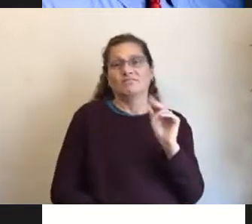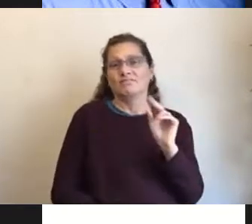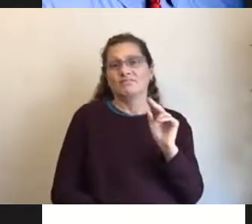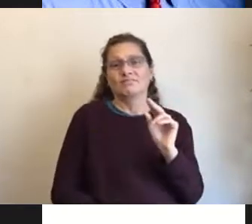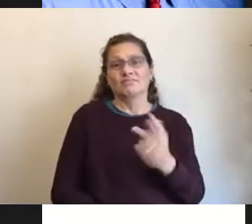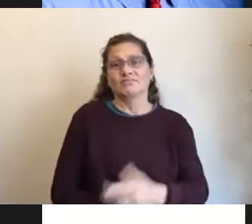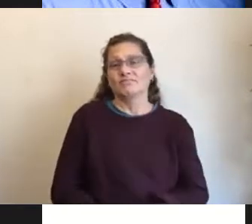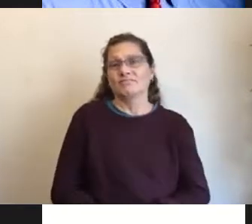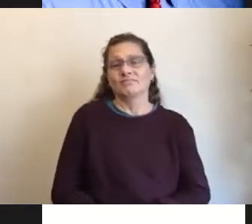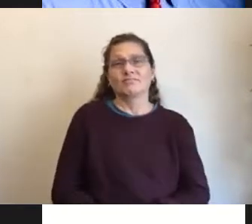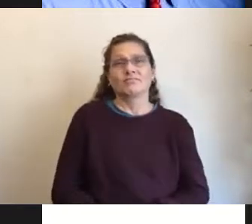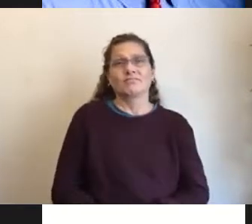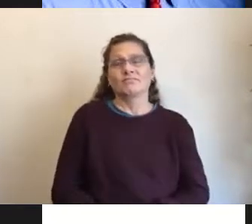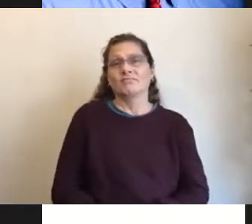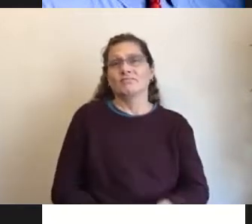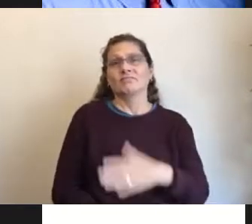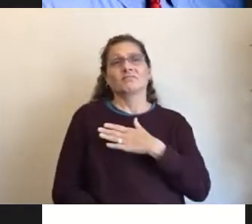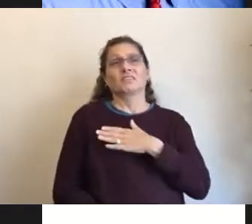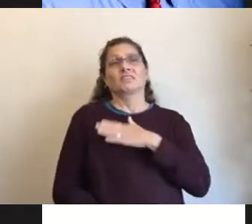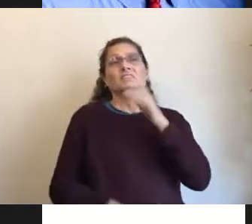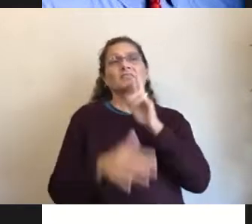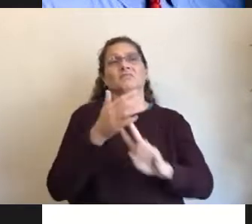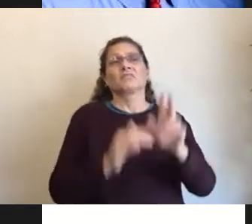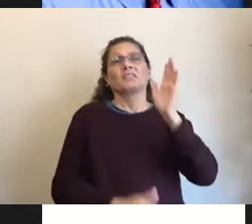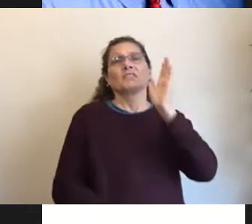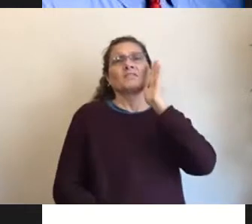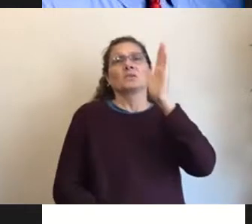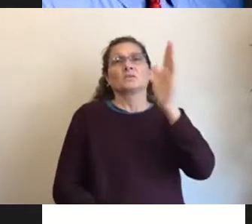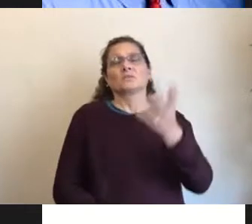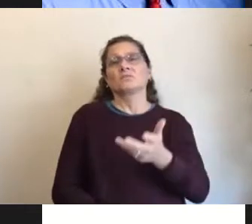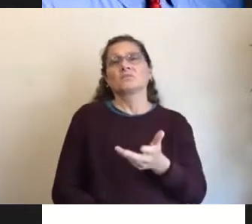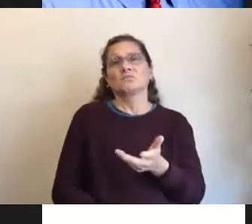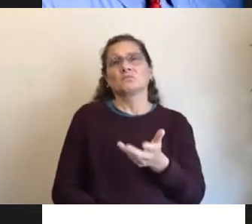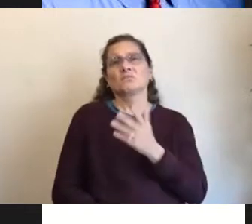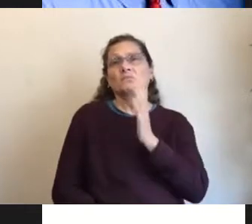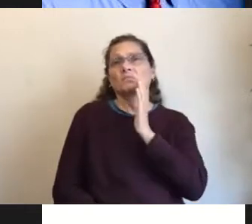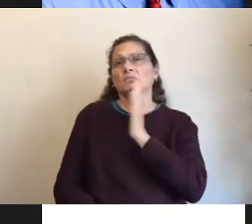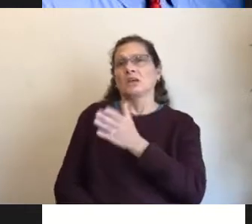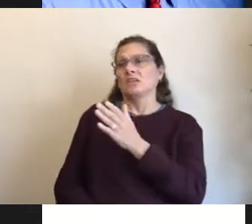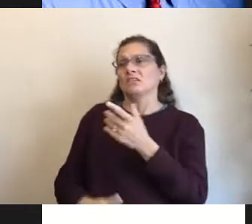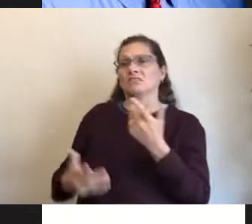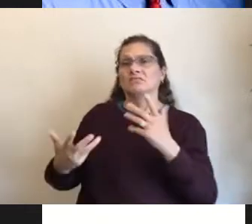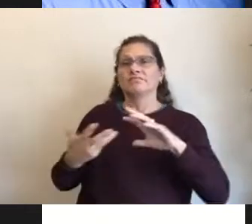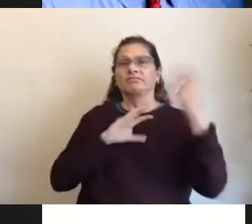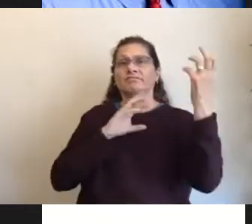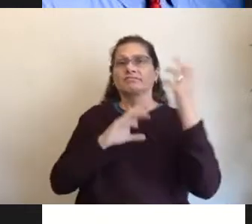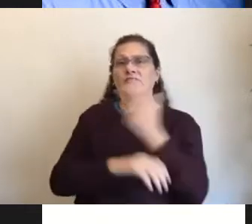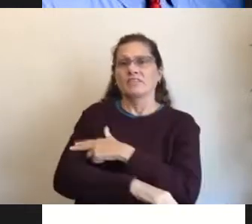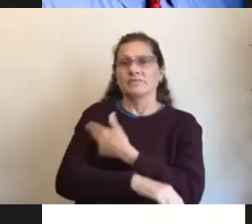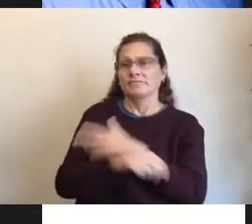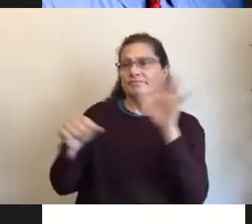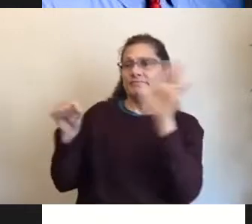in New York City, a hospital in Chicago, and no hospital can keep up with just unending increases in hospitalizations.